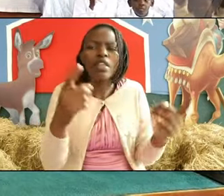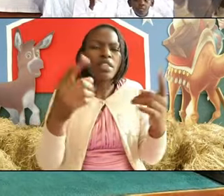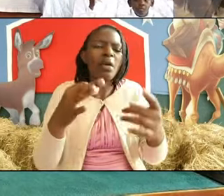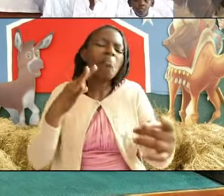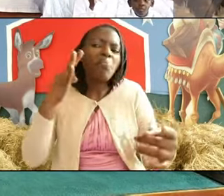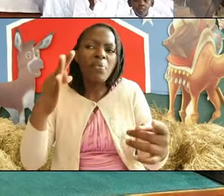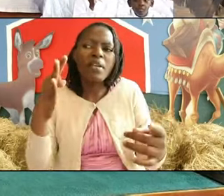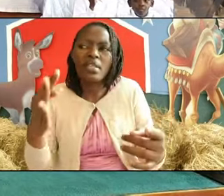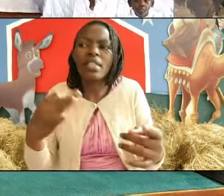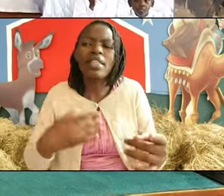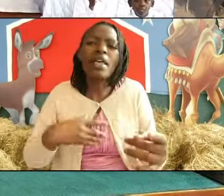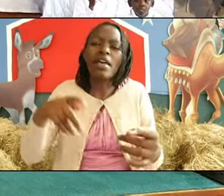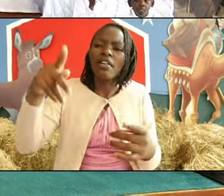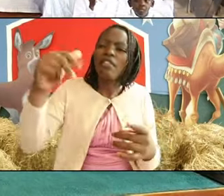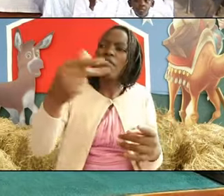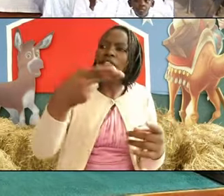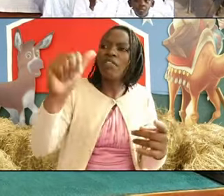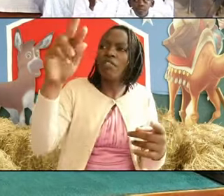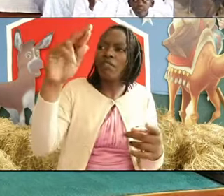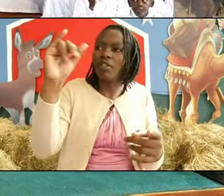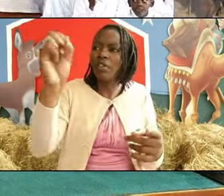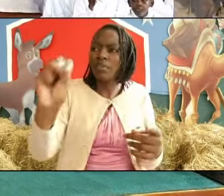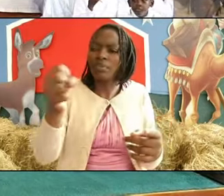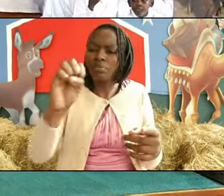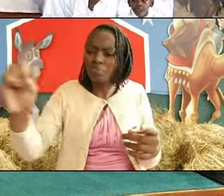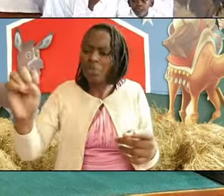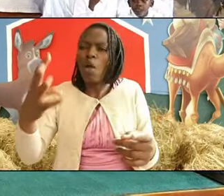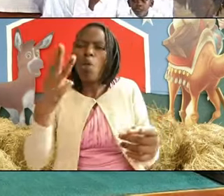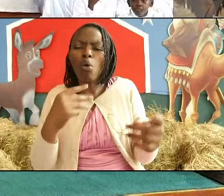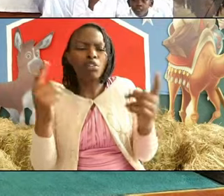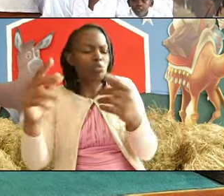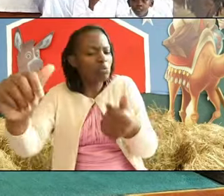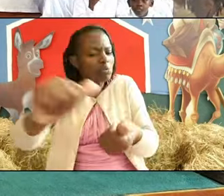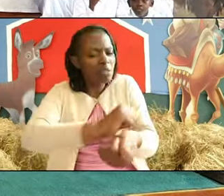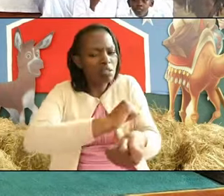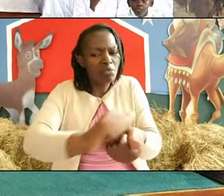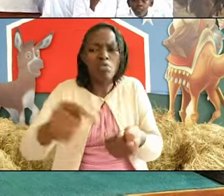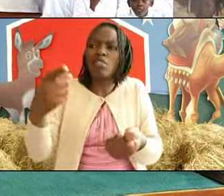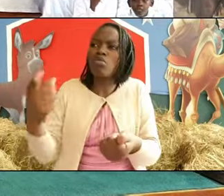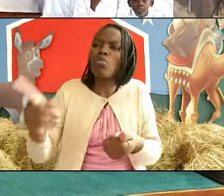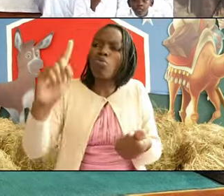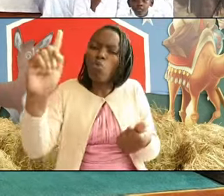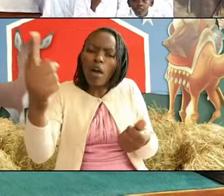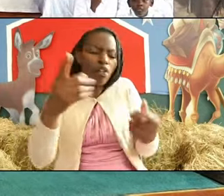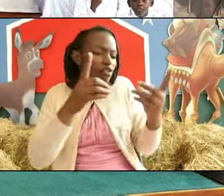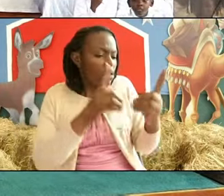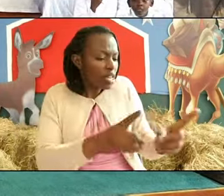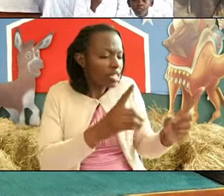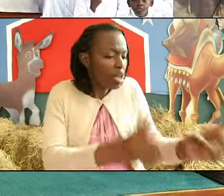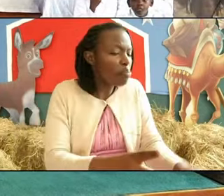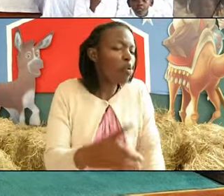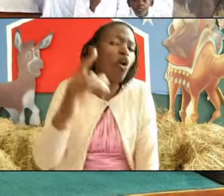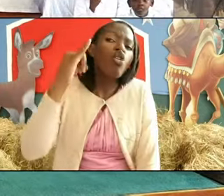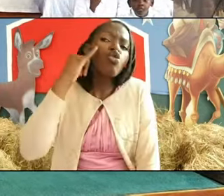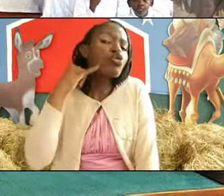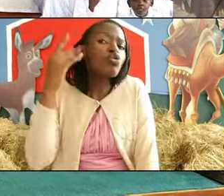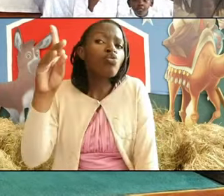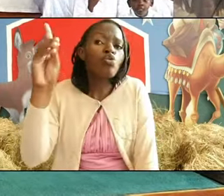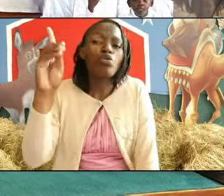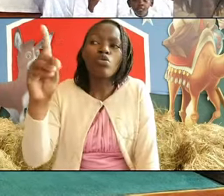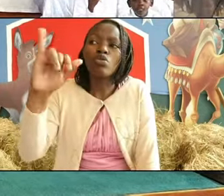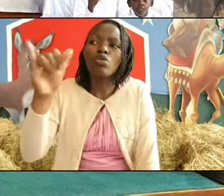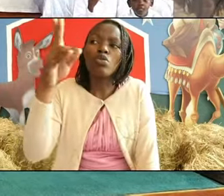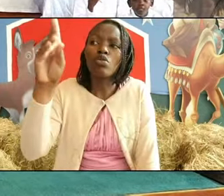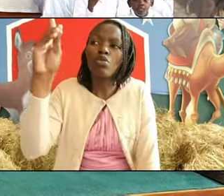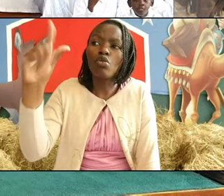priests, the Pharisees, they are seeking to destroy you. In fact, one of your own disciples has betrayed you